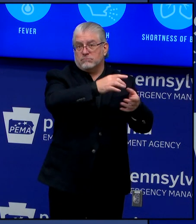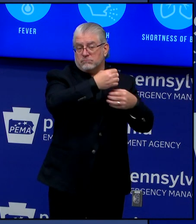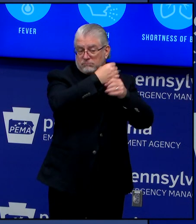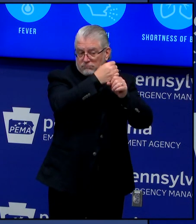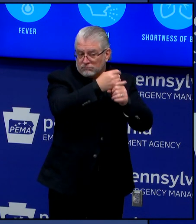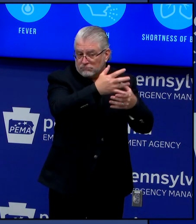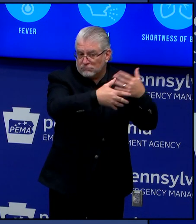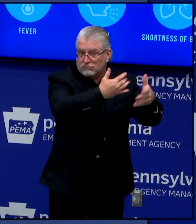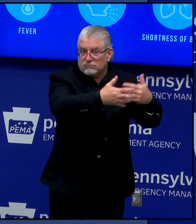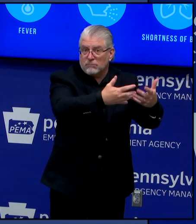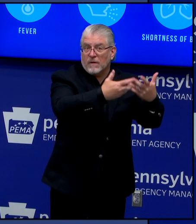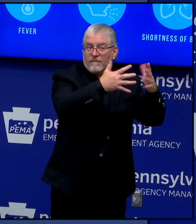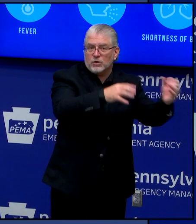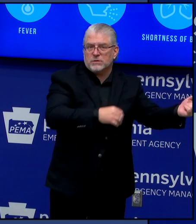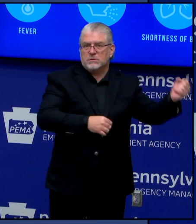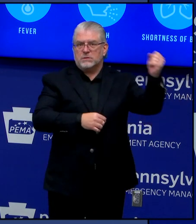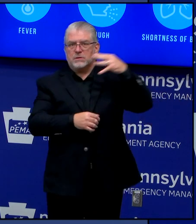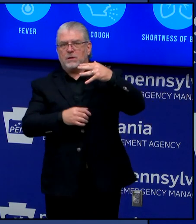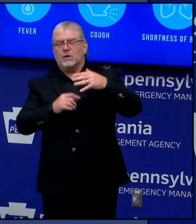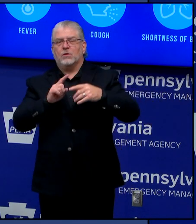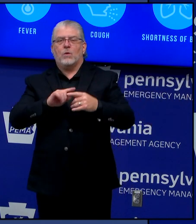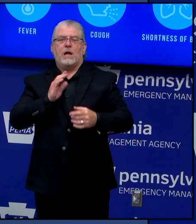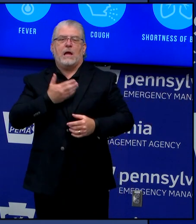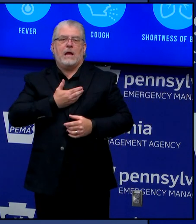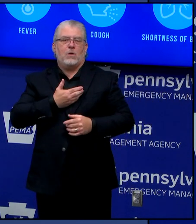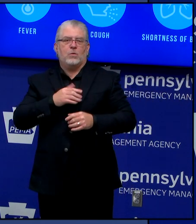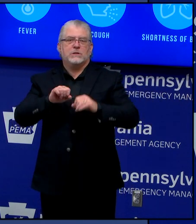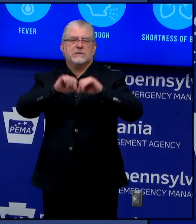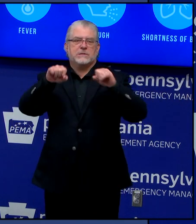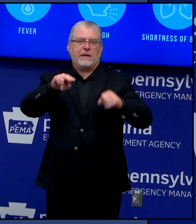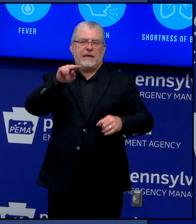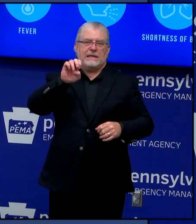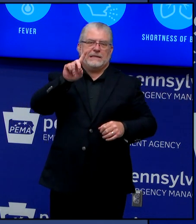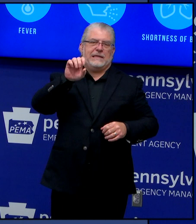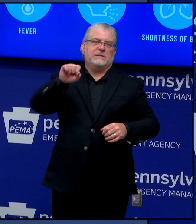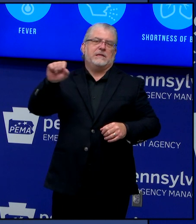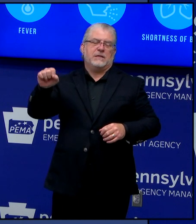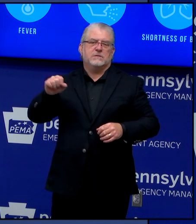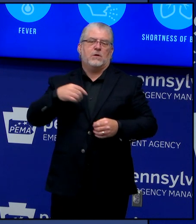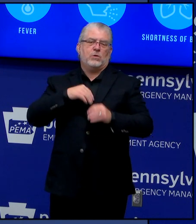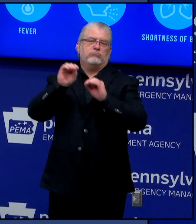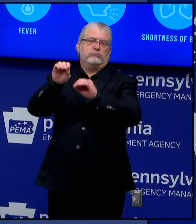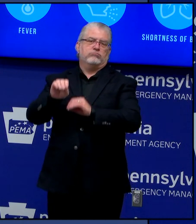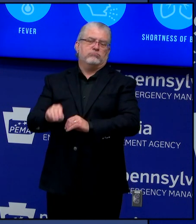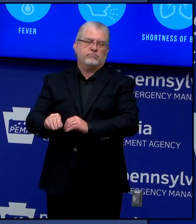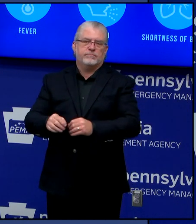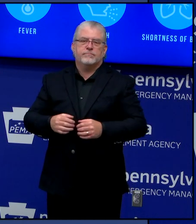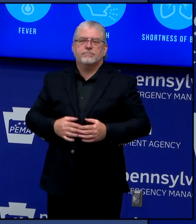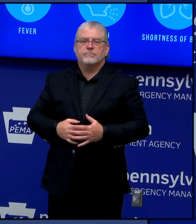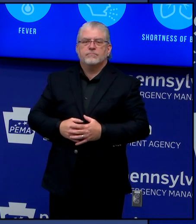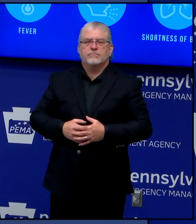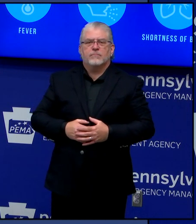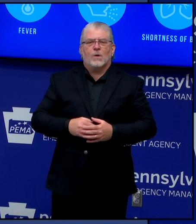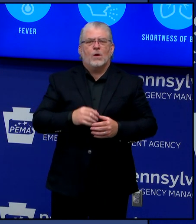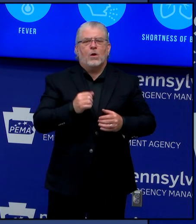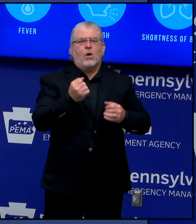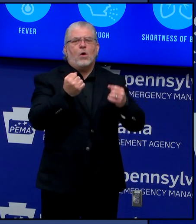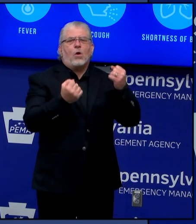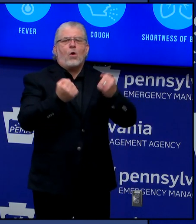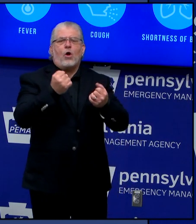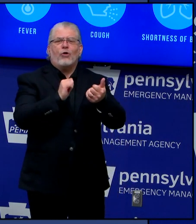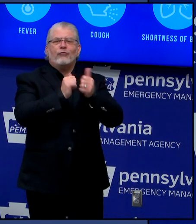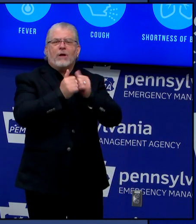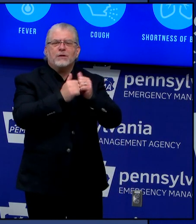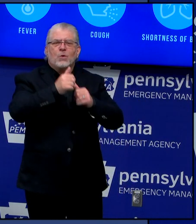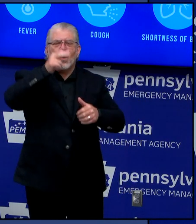From Penn Live, with places such as auto racing and dirt tracks like Salinsgrove Speedway in Snyder County and horse racing tracks